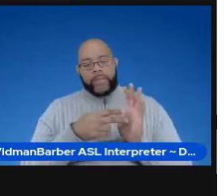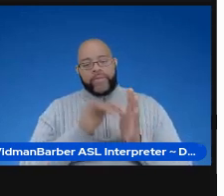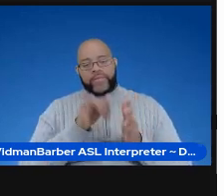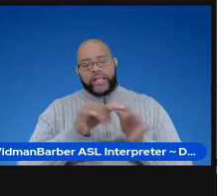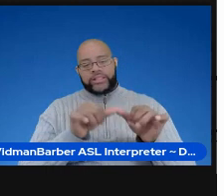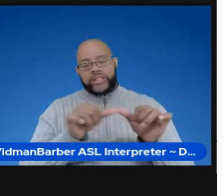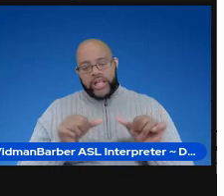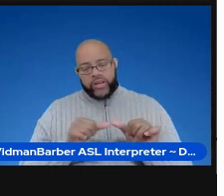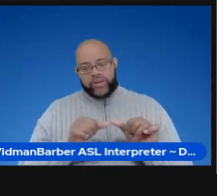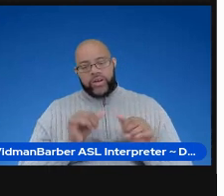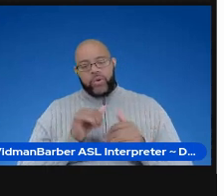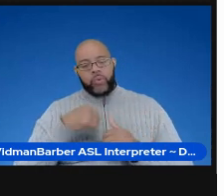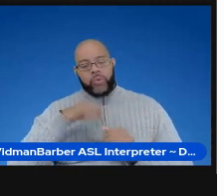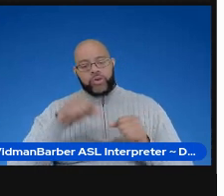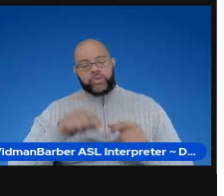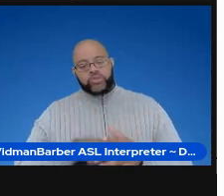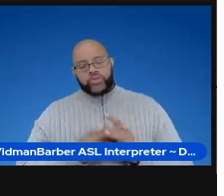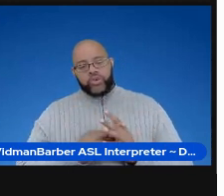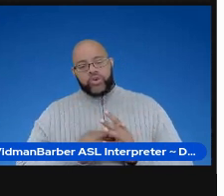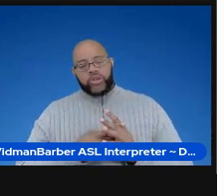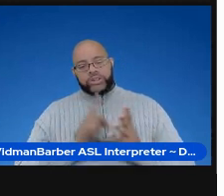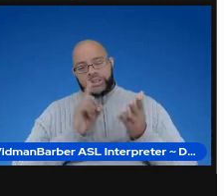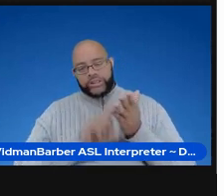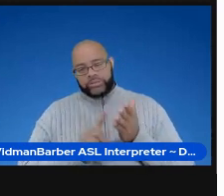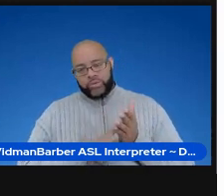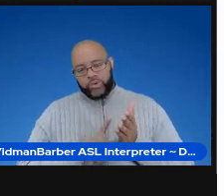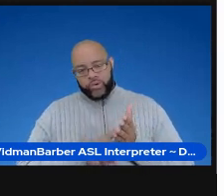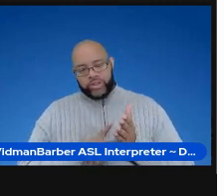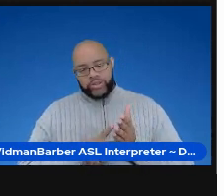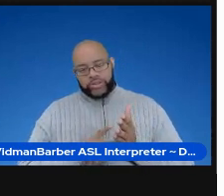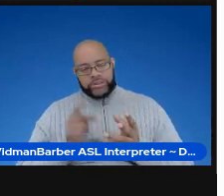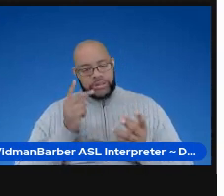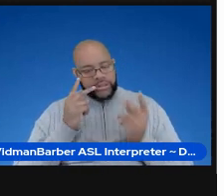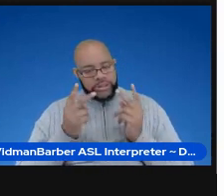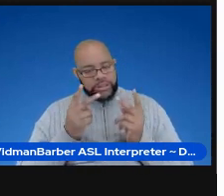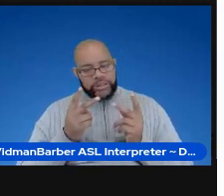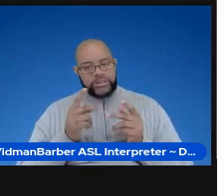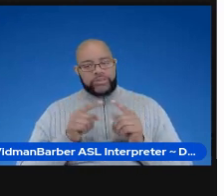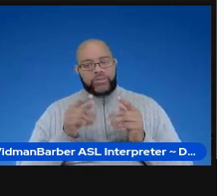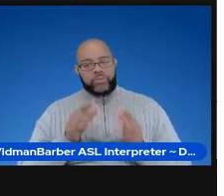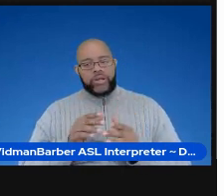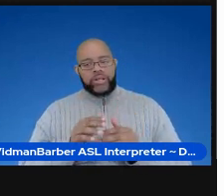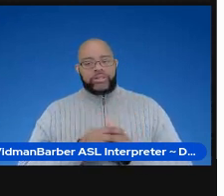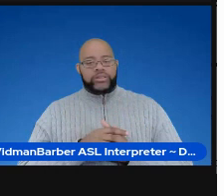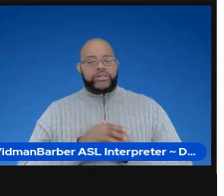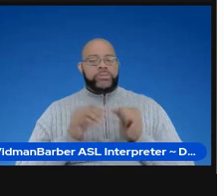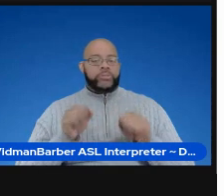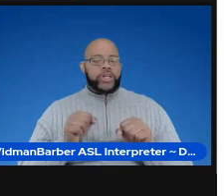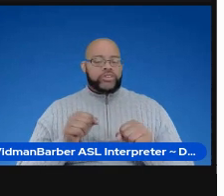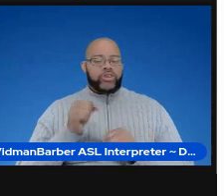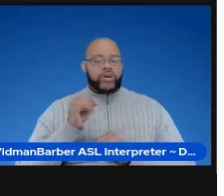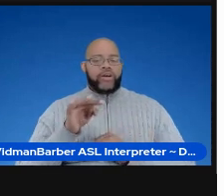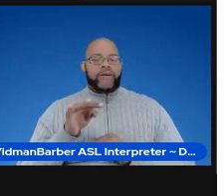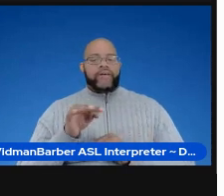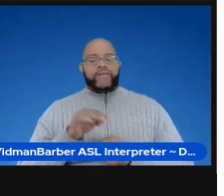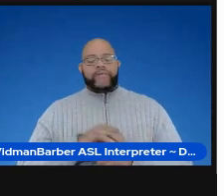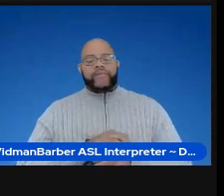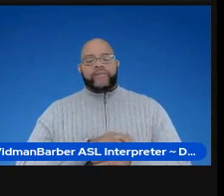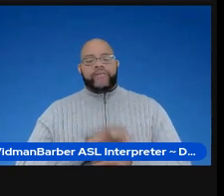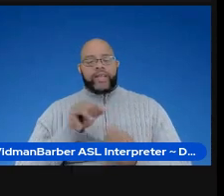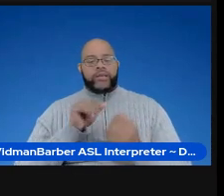that we could start exploring to see the way forward or the potential of this